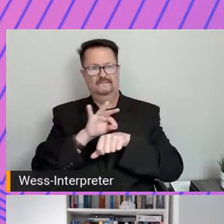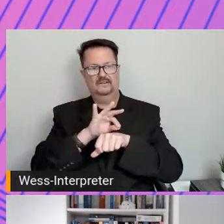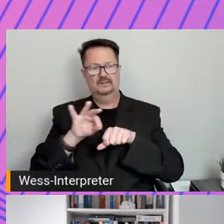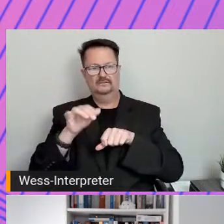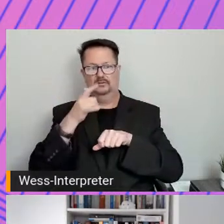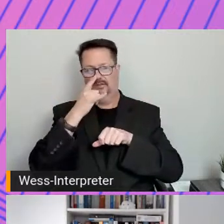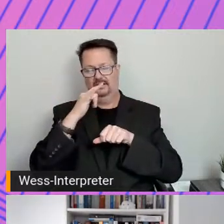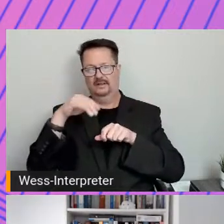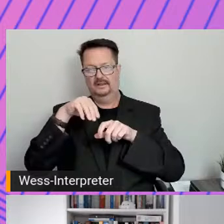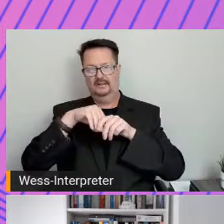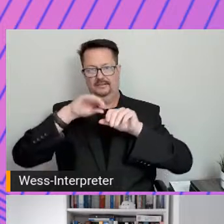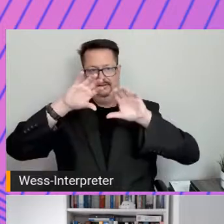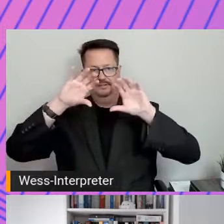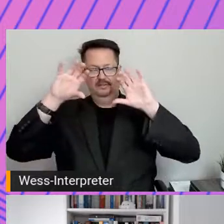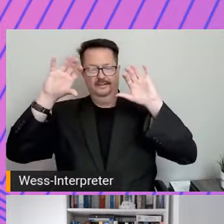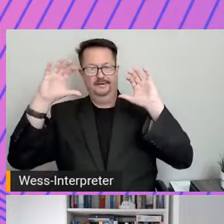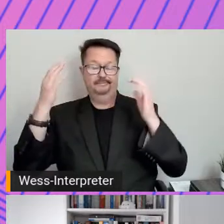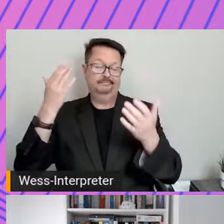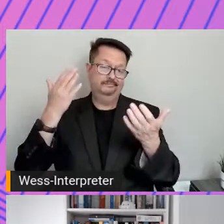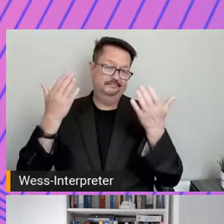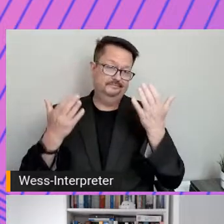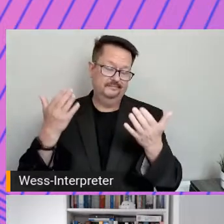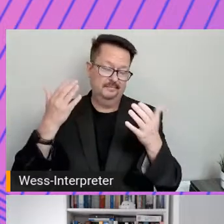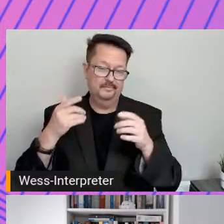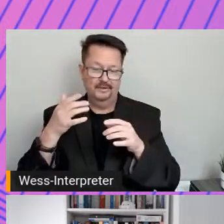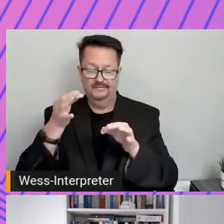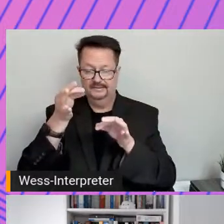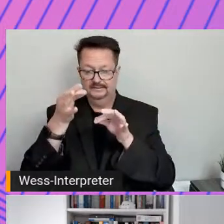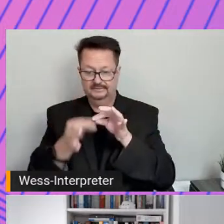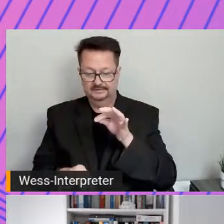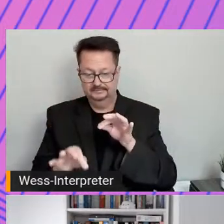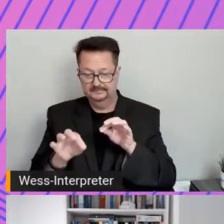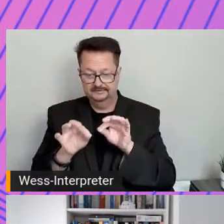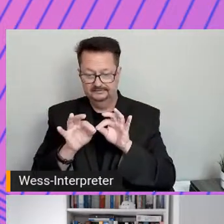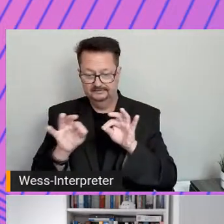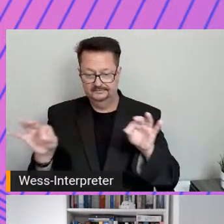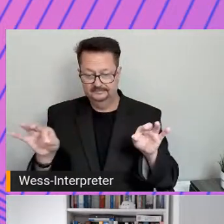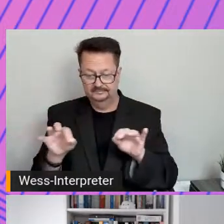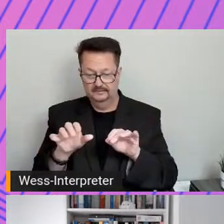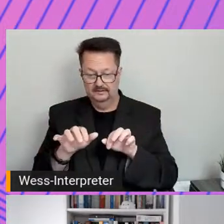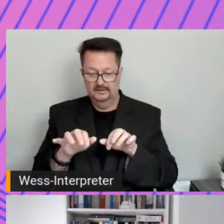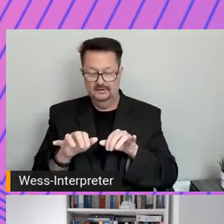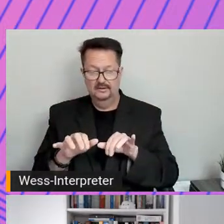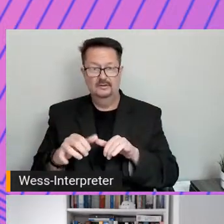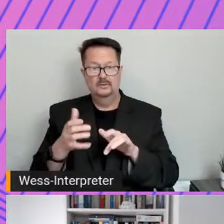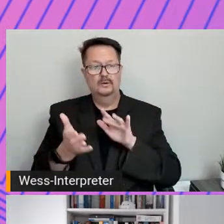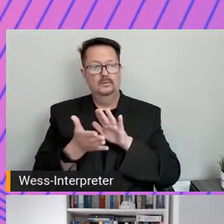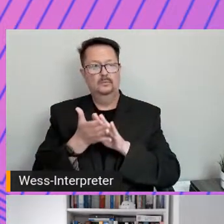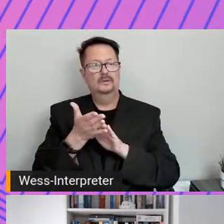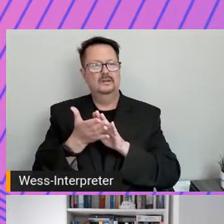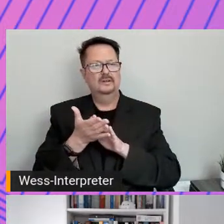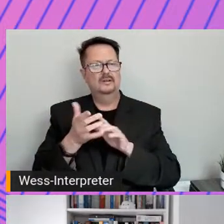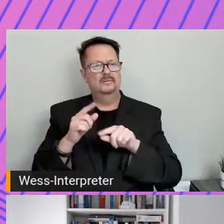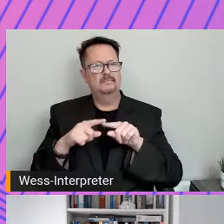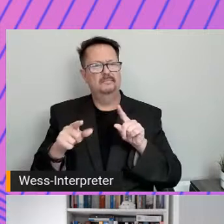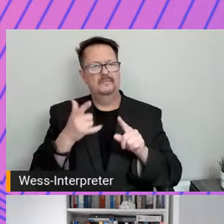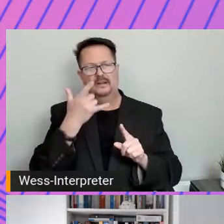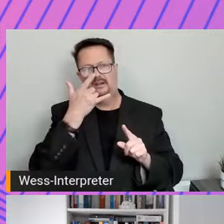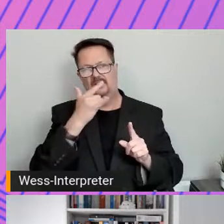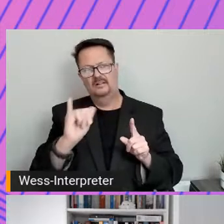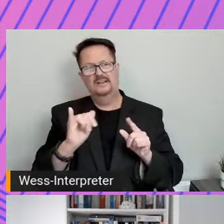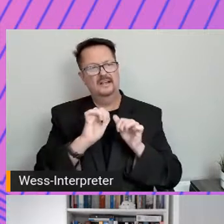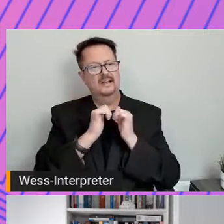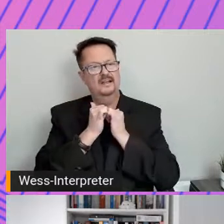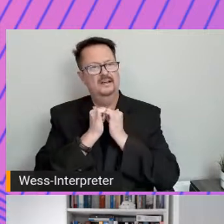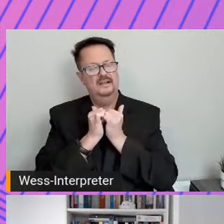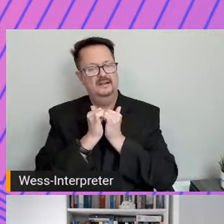You might have this very simple snippet of code, and you just want to run that. But how are you going to run that? So there's